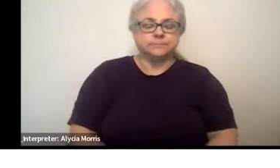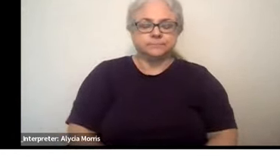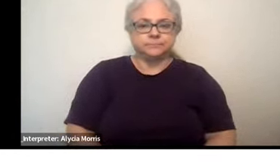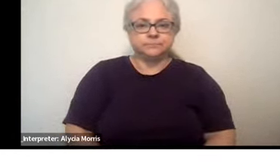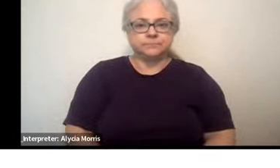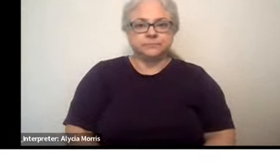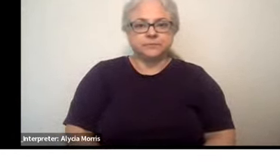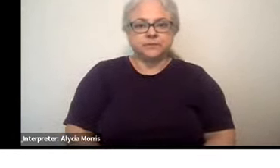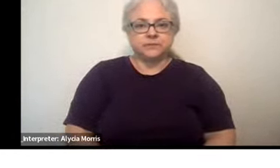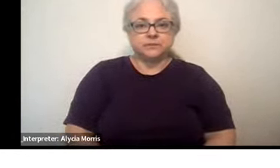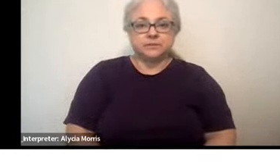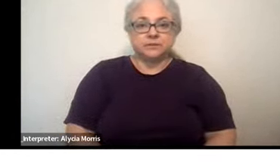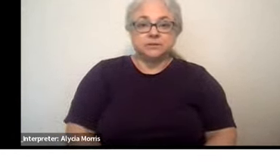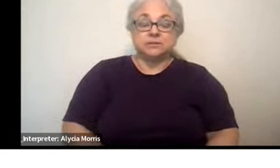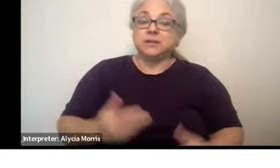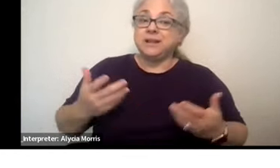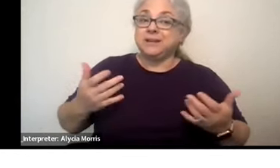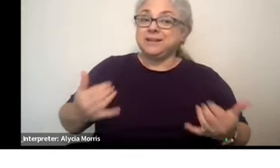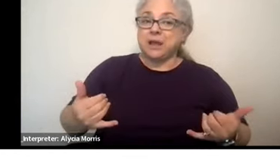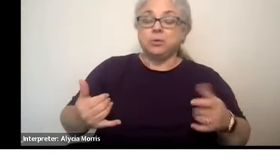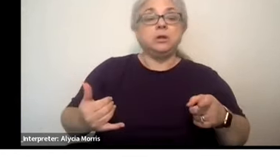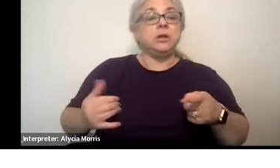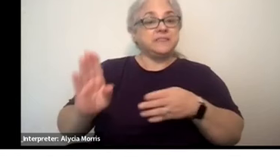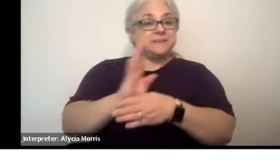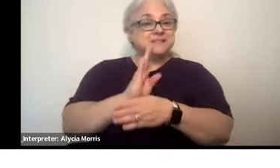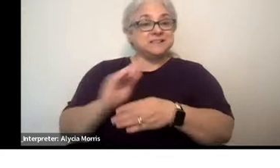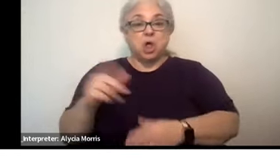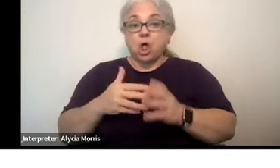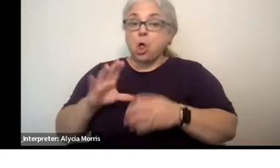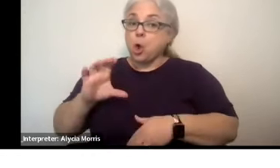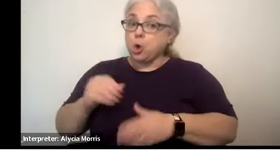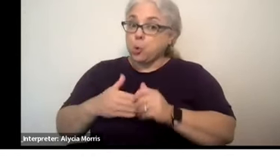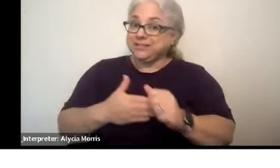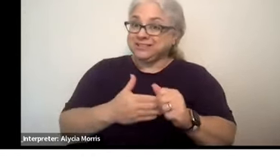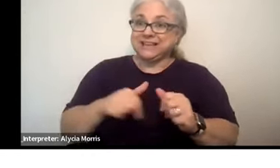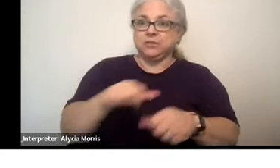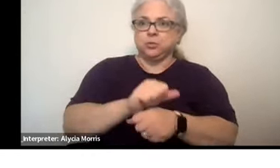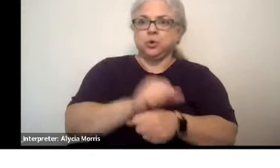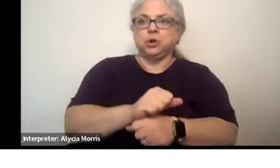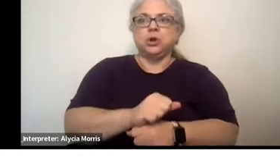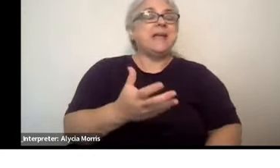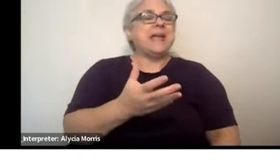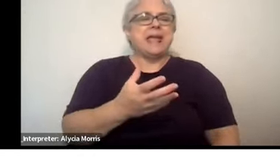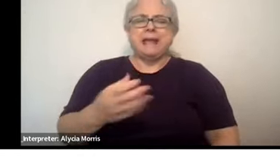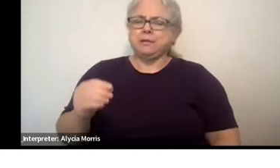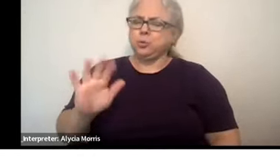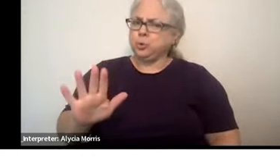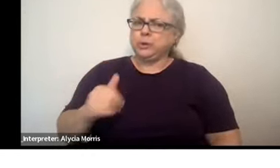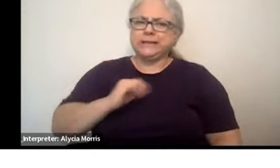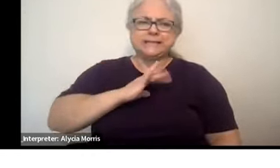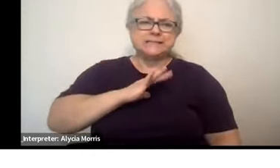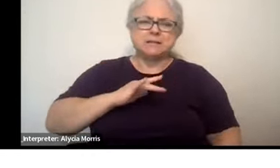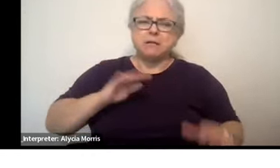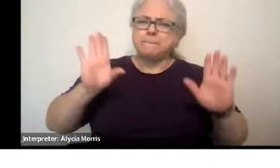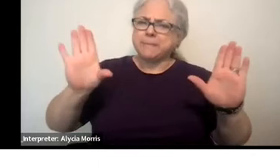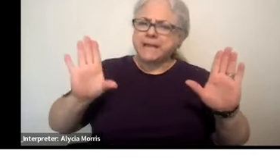that the businesses co-lead the work of a program, and it's amazing, amazing for